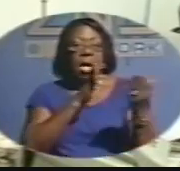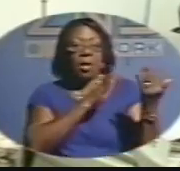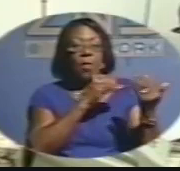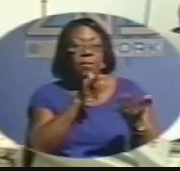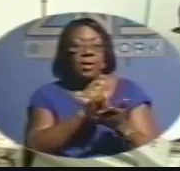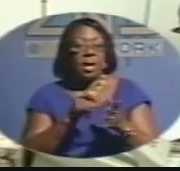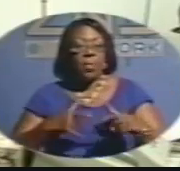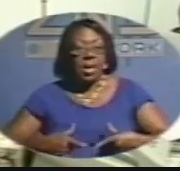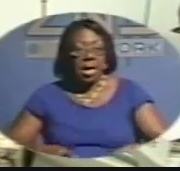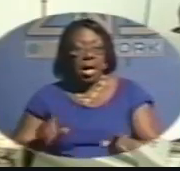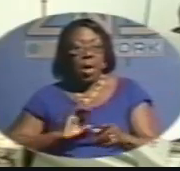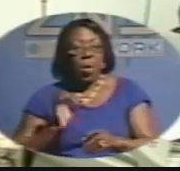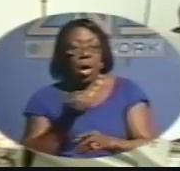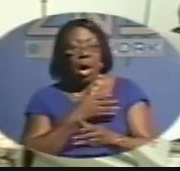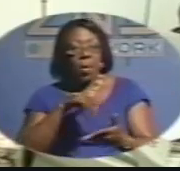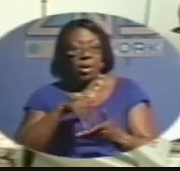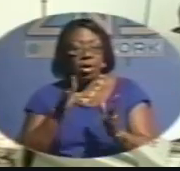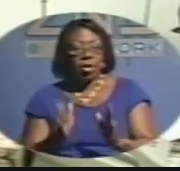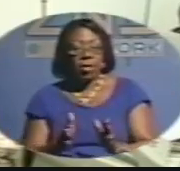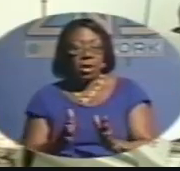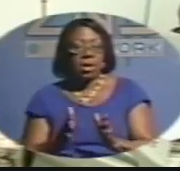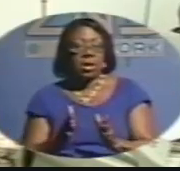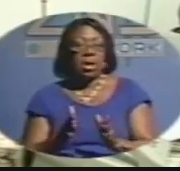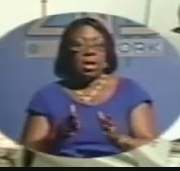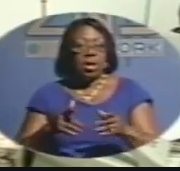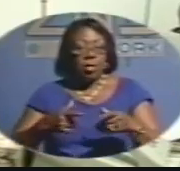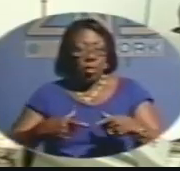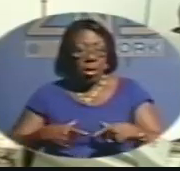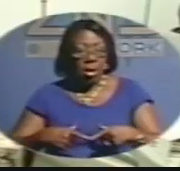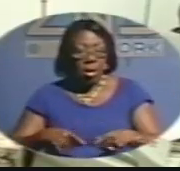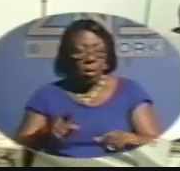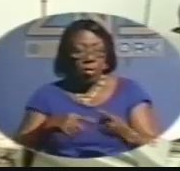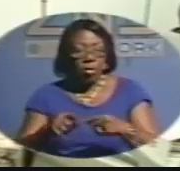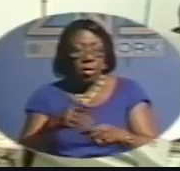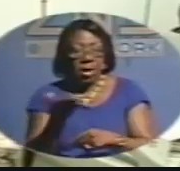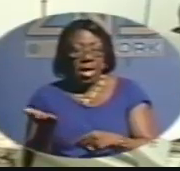hopefully that will allow our students to access their universities on concessionary prices.